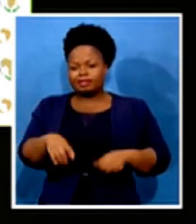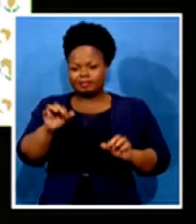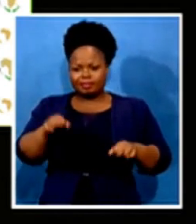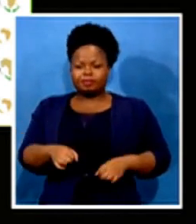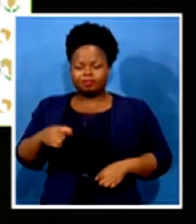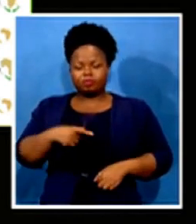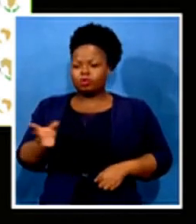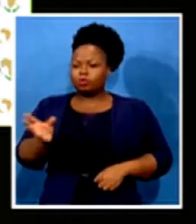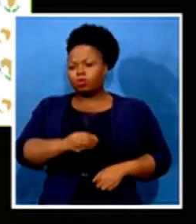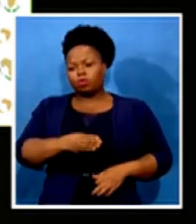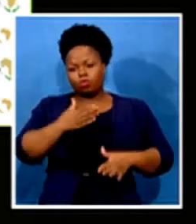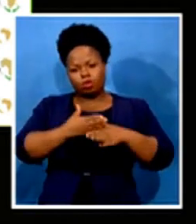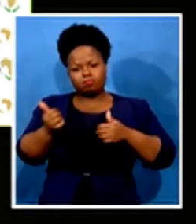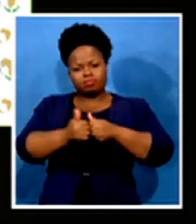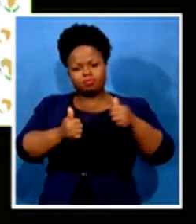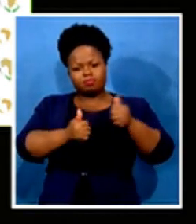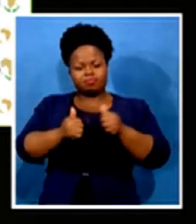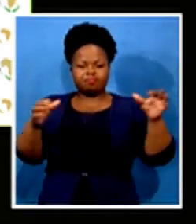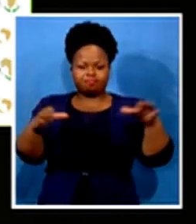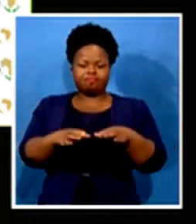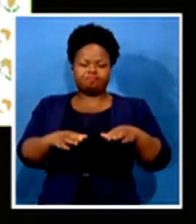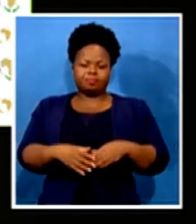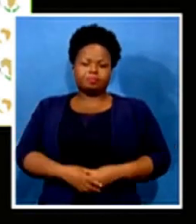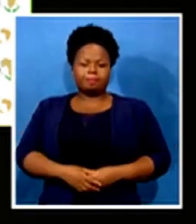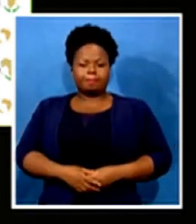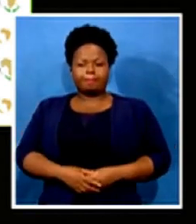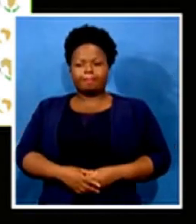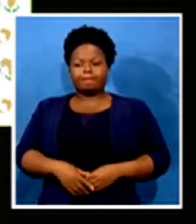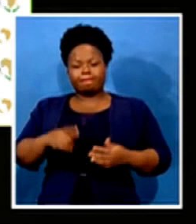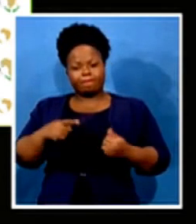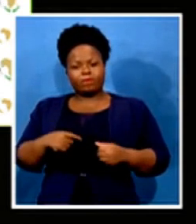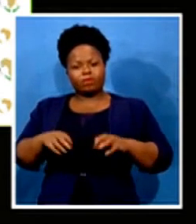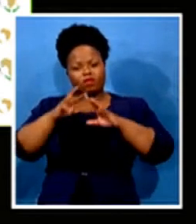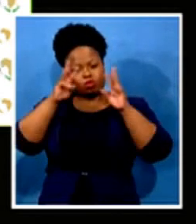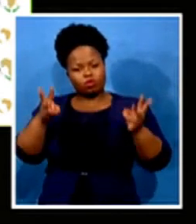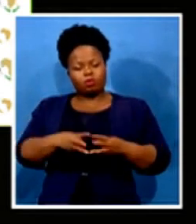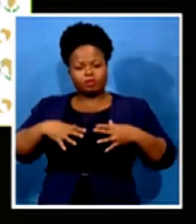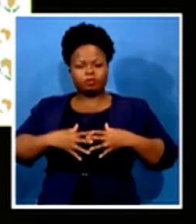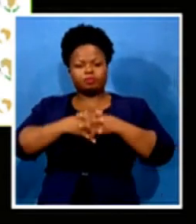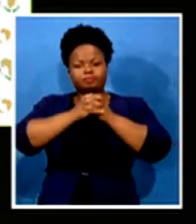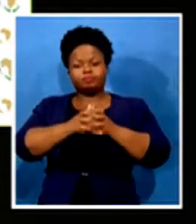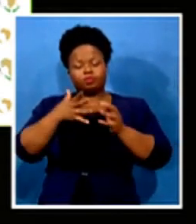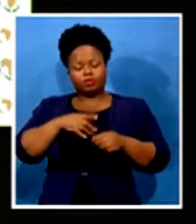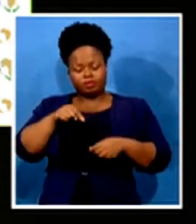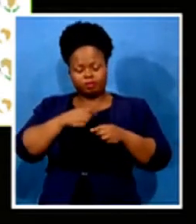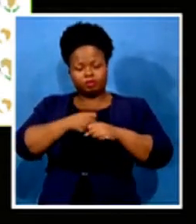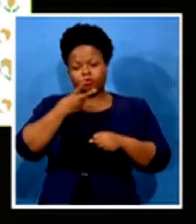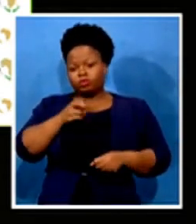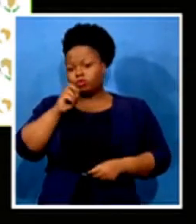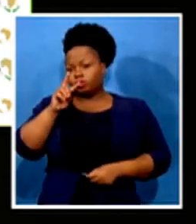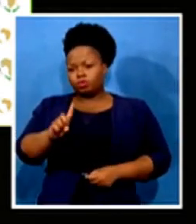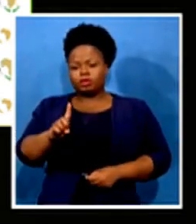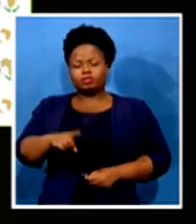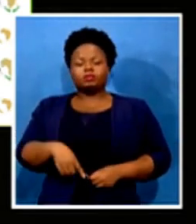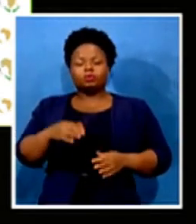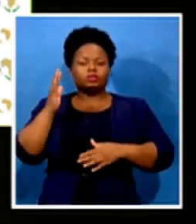collaboratively, exercising global solidarity, we want this year, 2021, to go down in the history of this pandemic, like the year